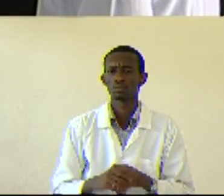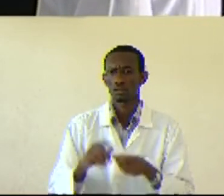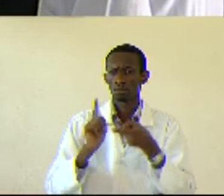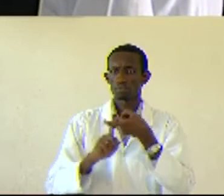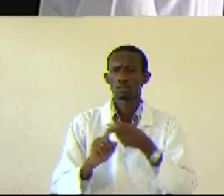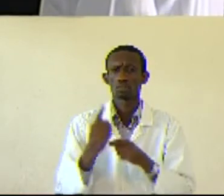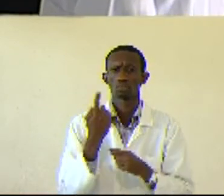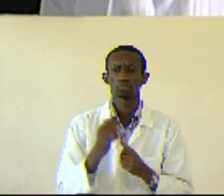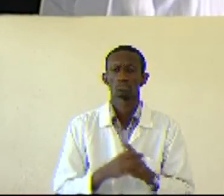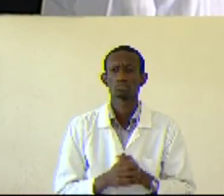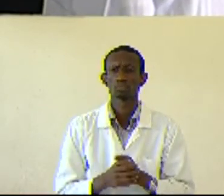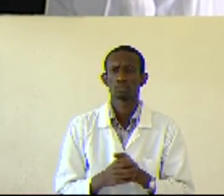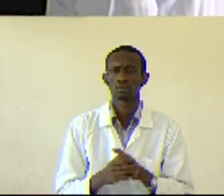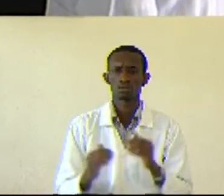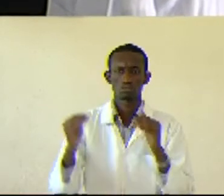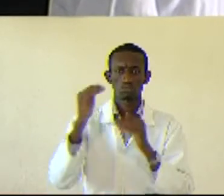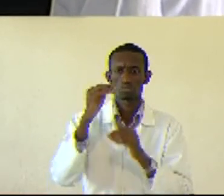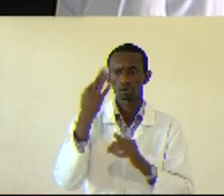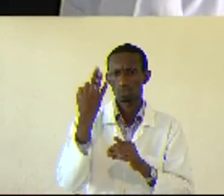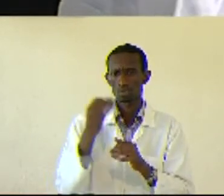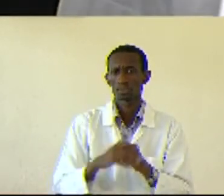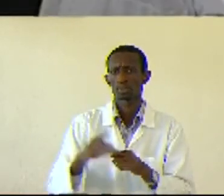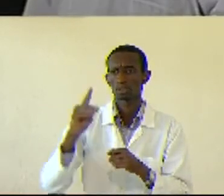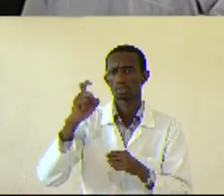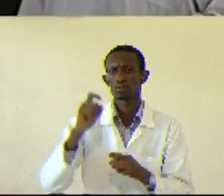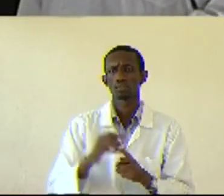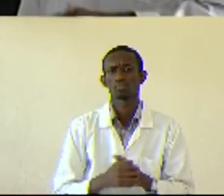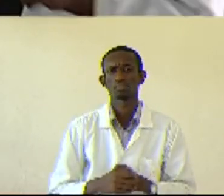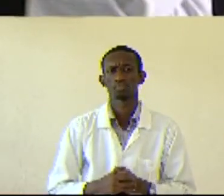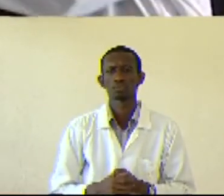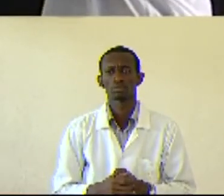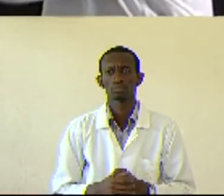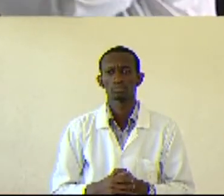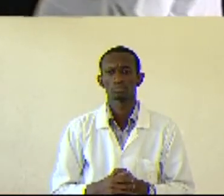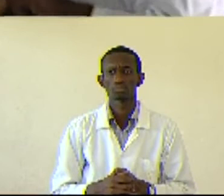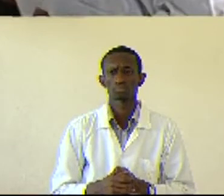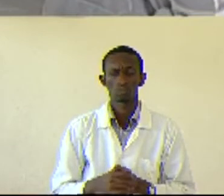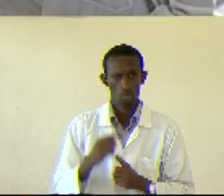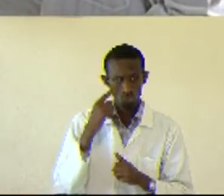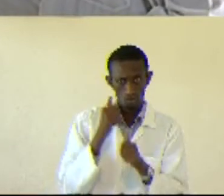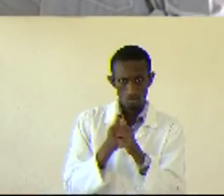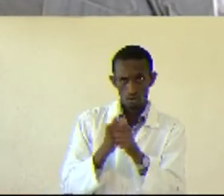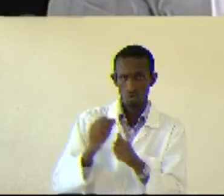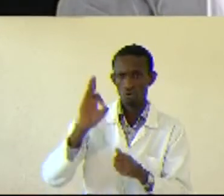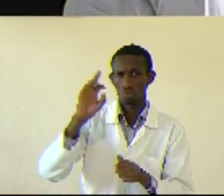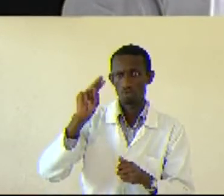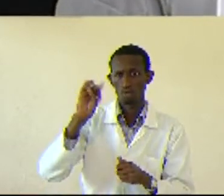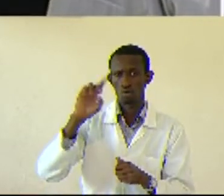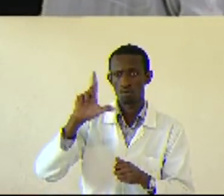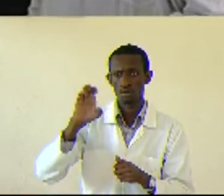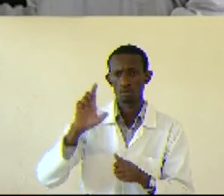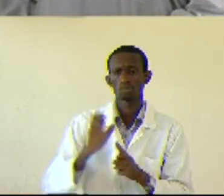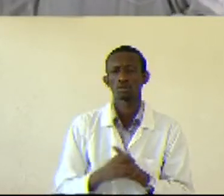plus 1 power 3 dx. Applying the formula, this